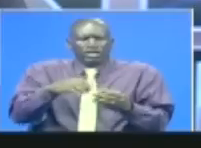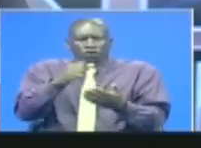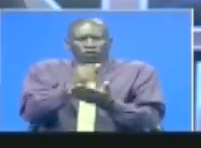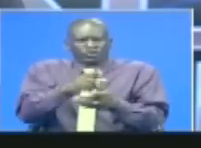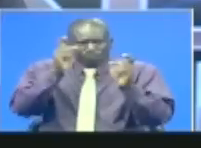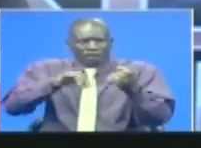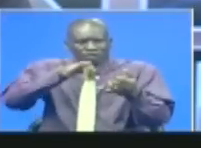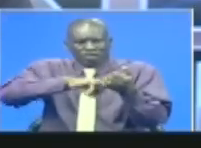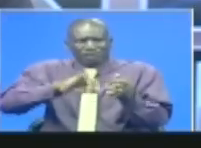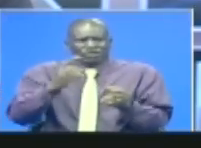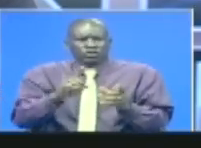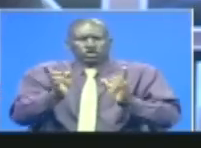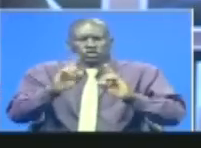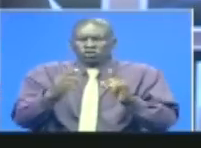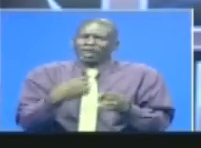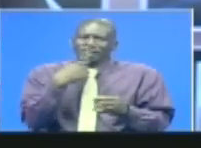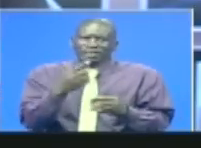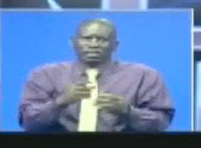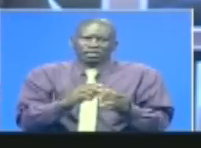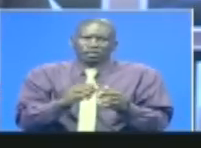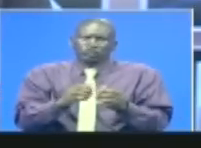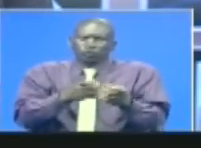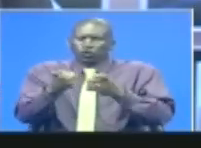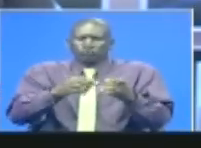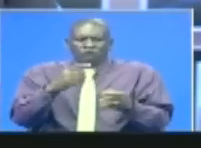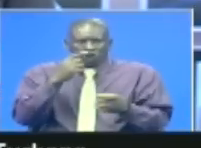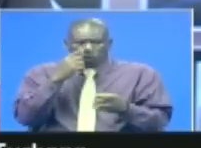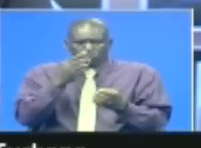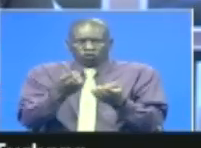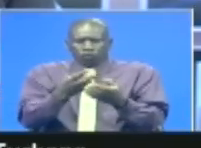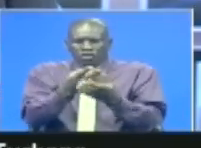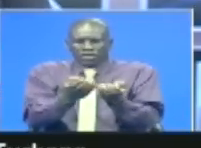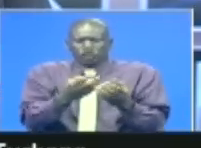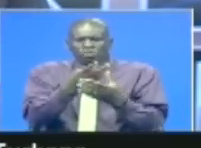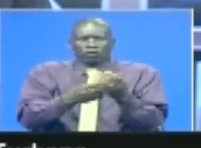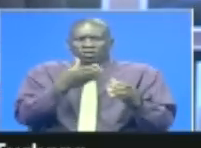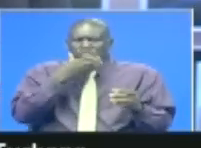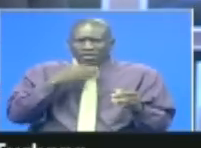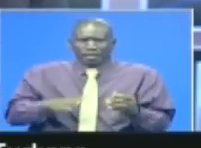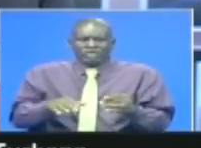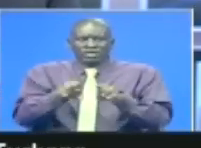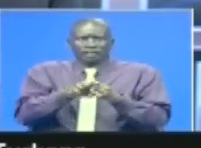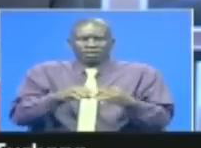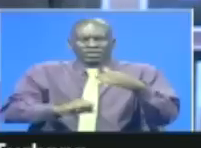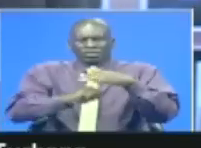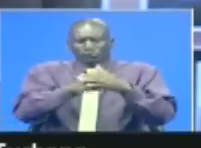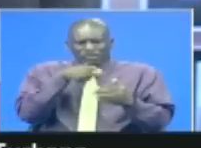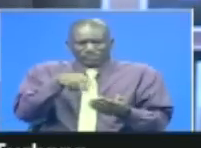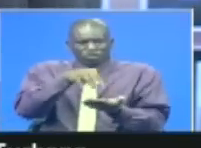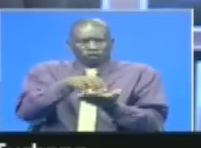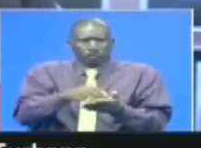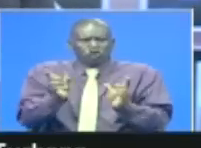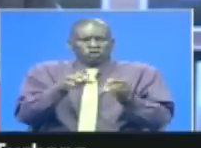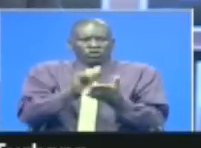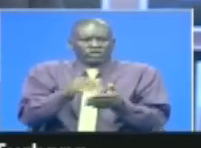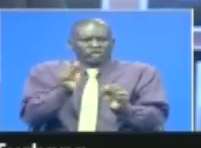No. I said, to run a home, you need both parents. I still stand by that position. Not that you